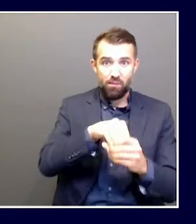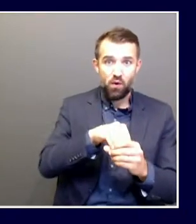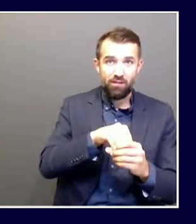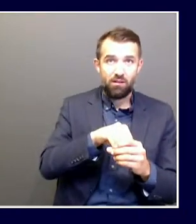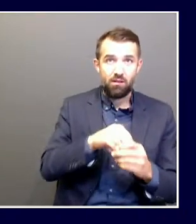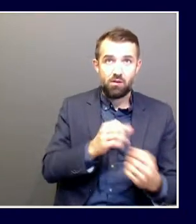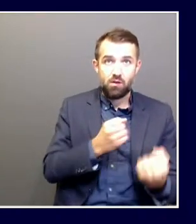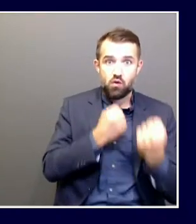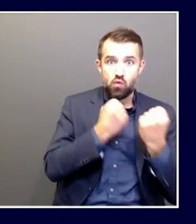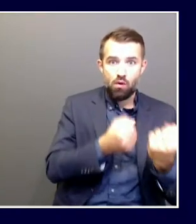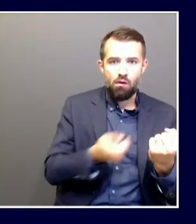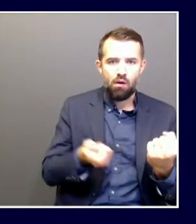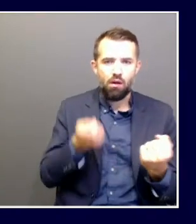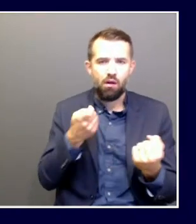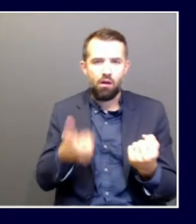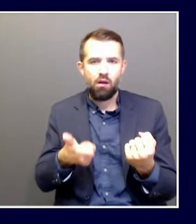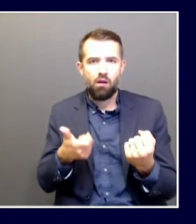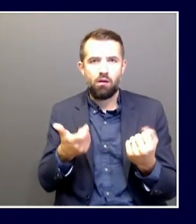present in schools?